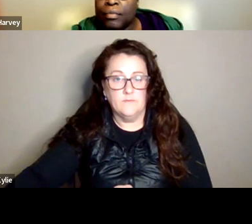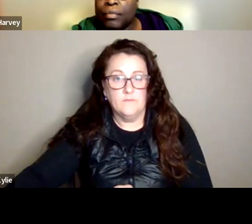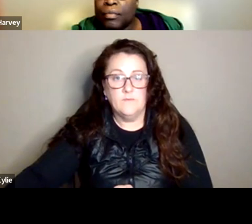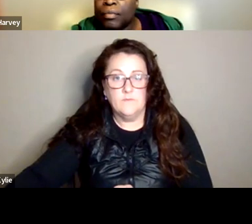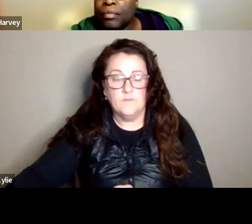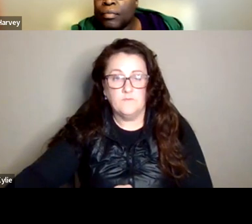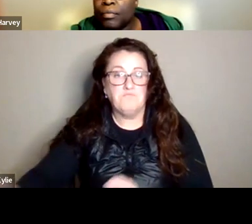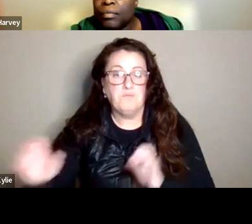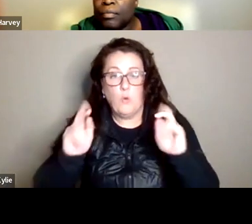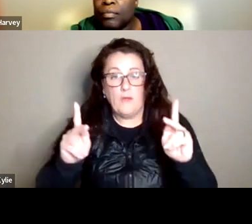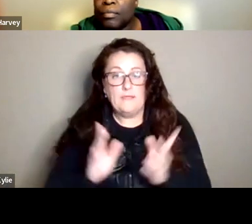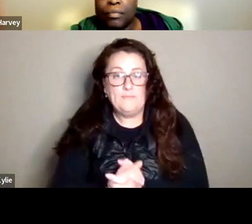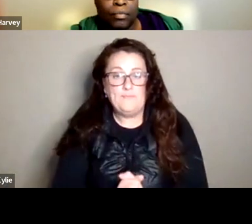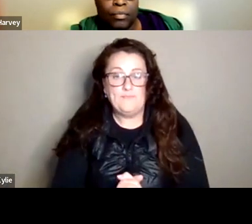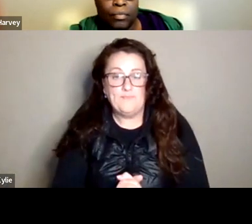Okay.